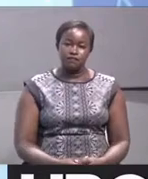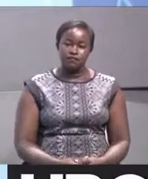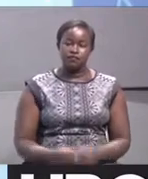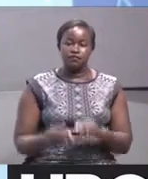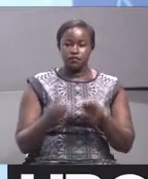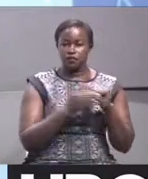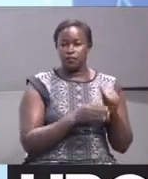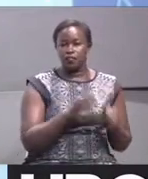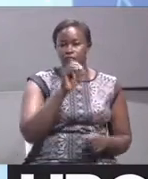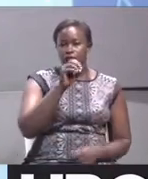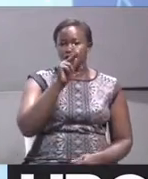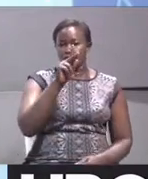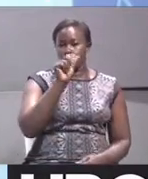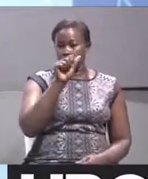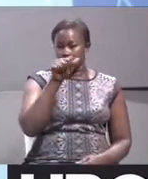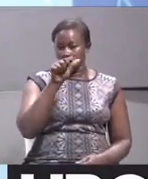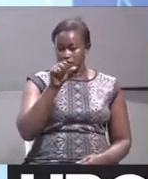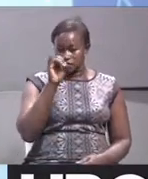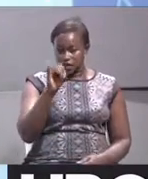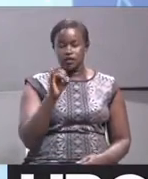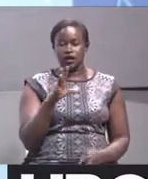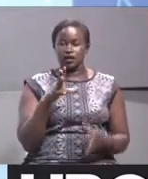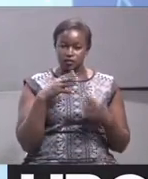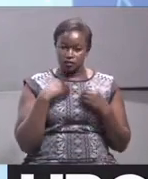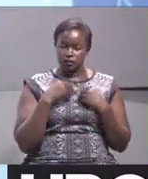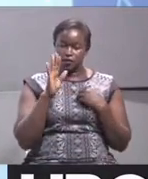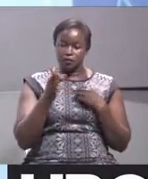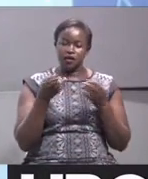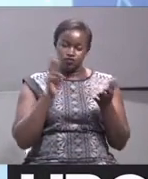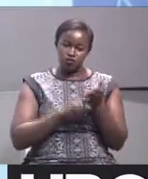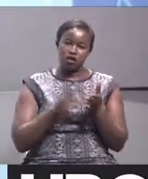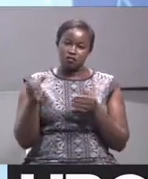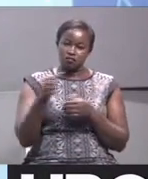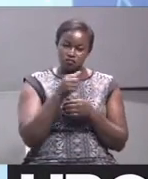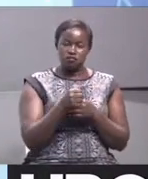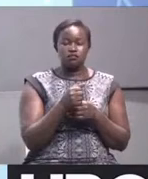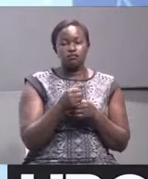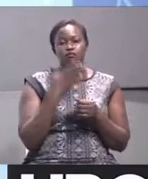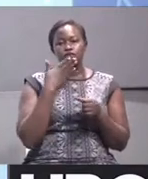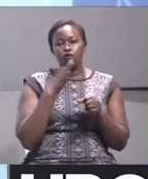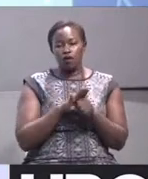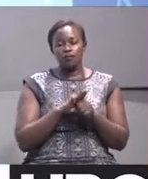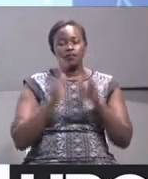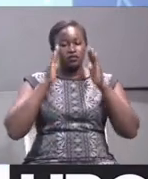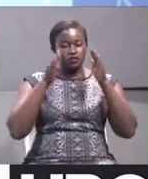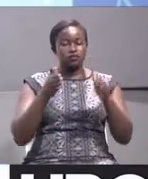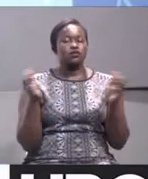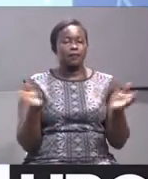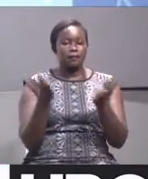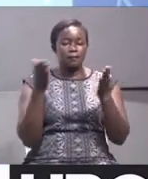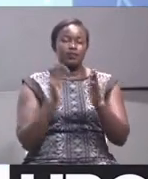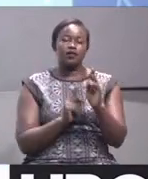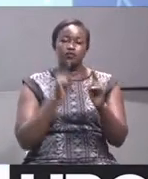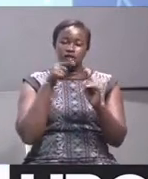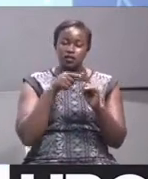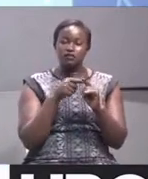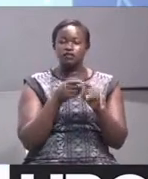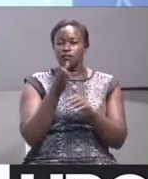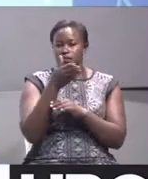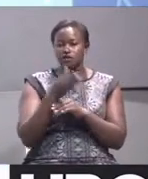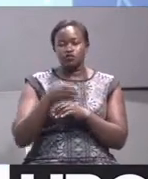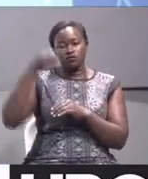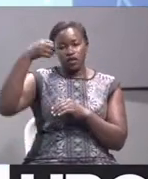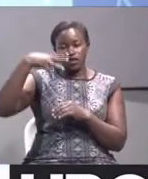Okasai Opolot has embraced his reappointment, reaffirming dedication to advancing the objectives of the Ministry of